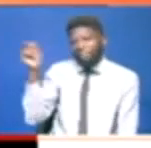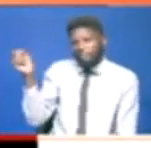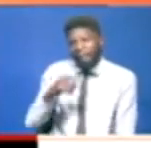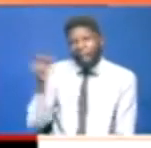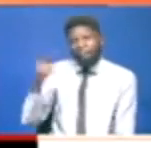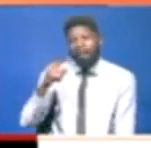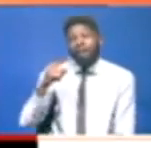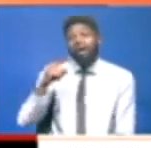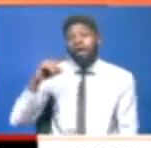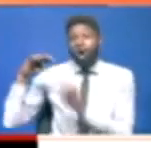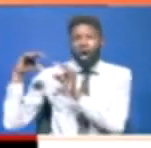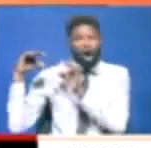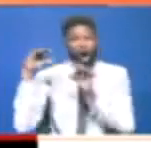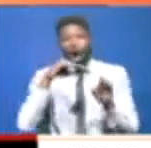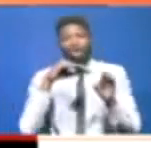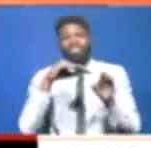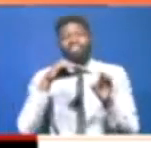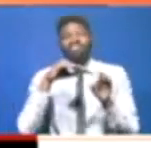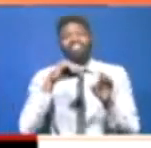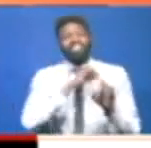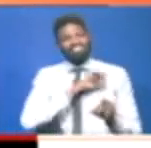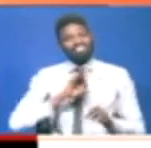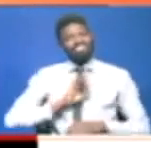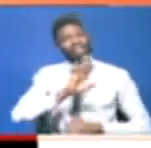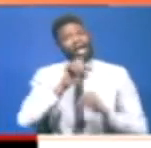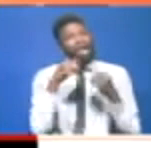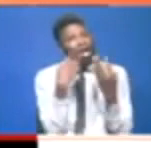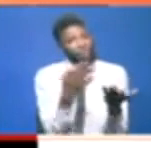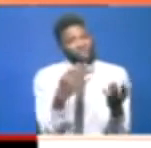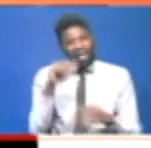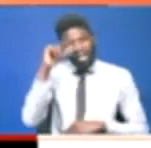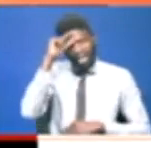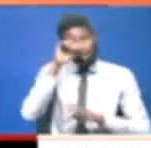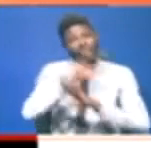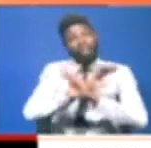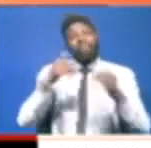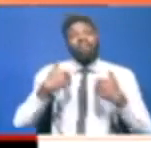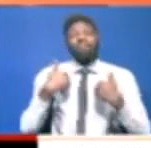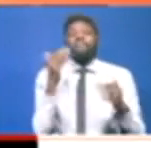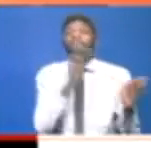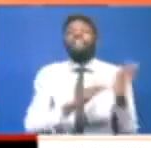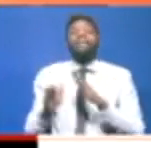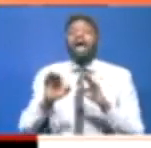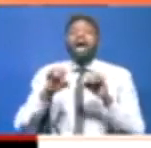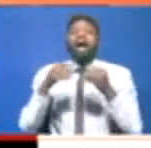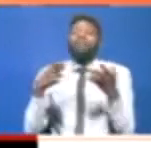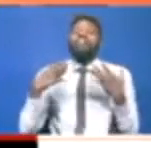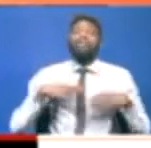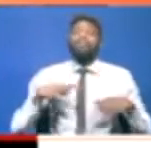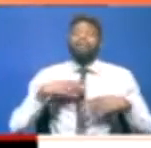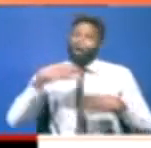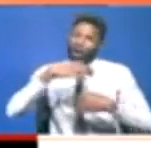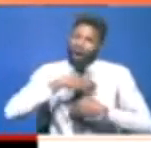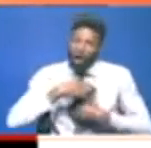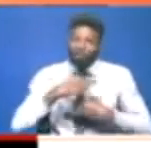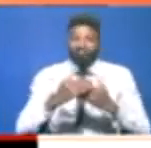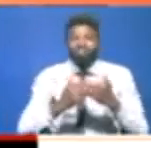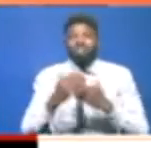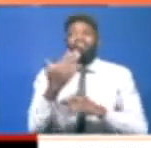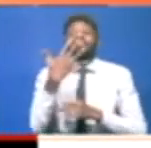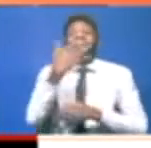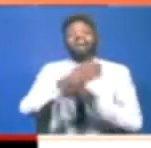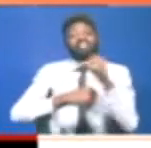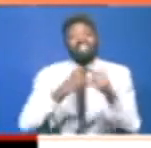have a work plan in regard to how many people are retiring in the next maybe 5 years. And that's what necessitated the change